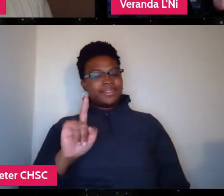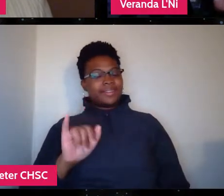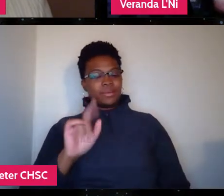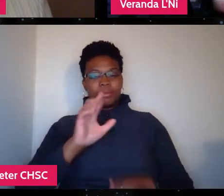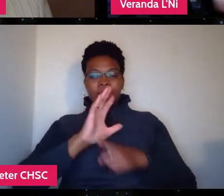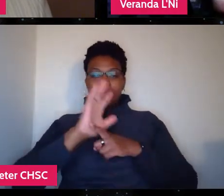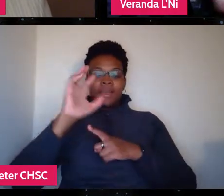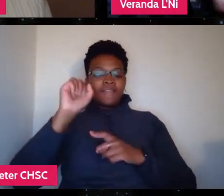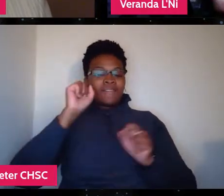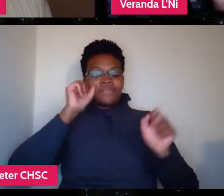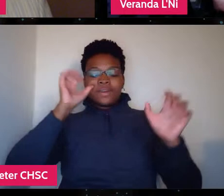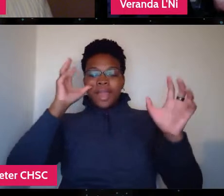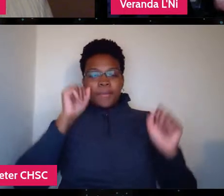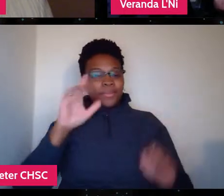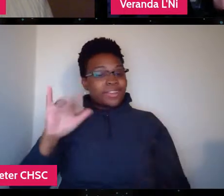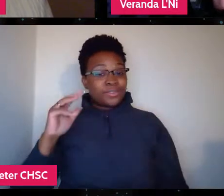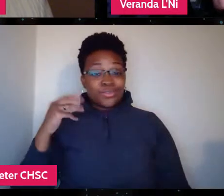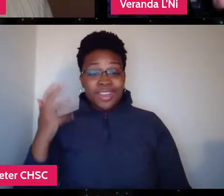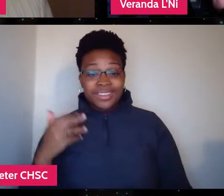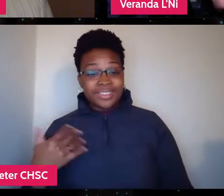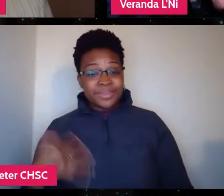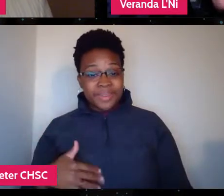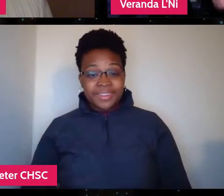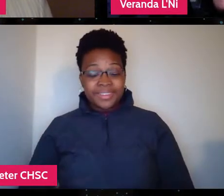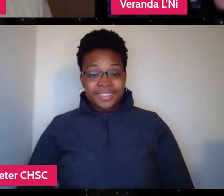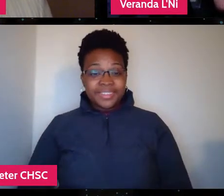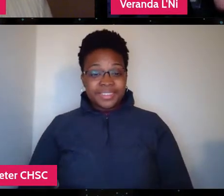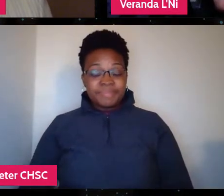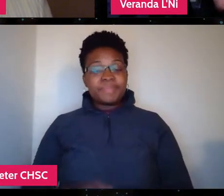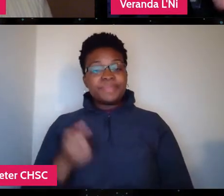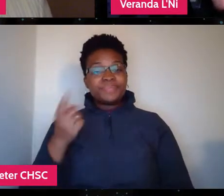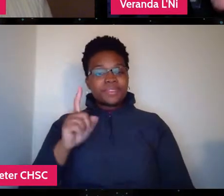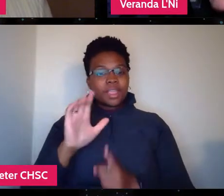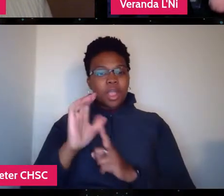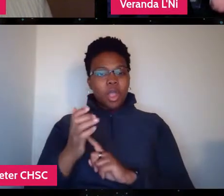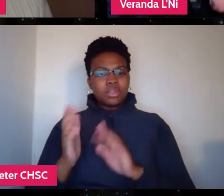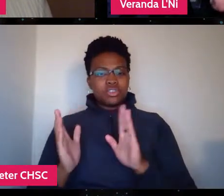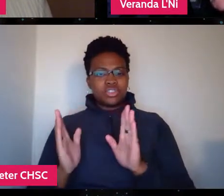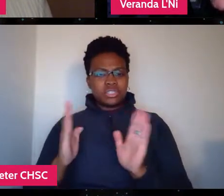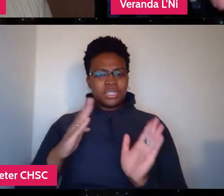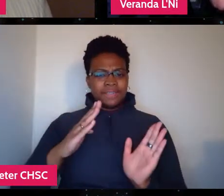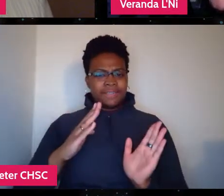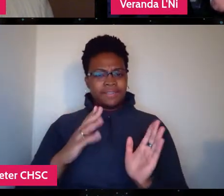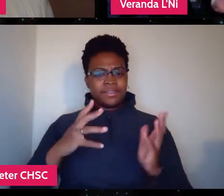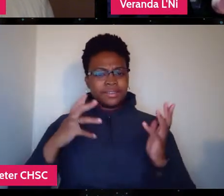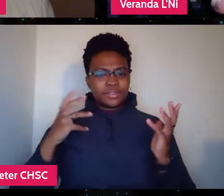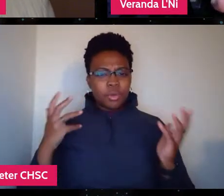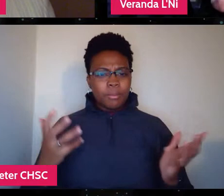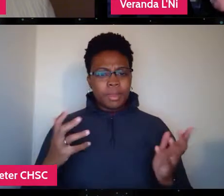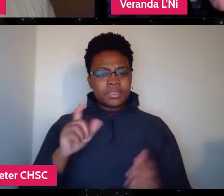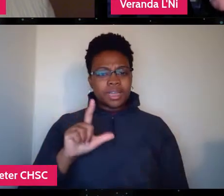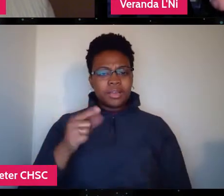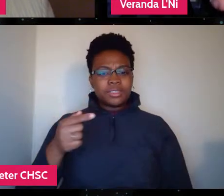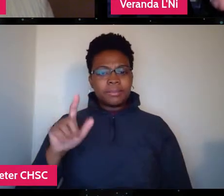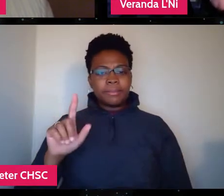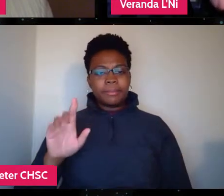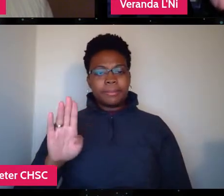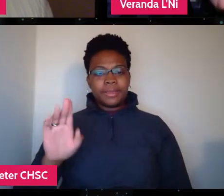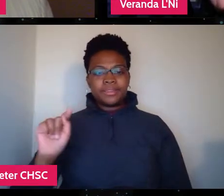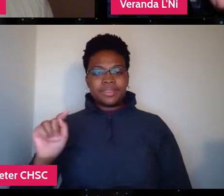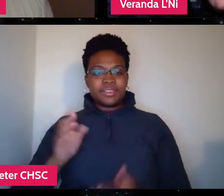Yeah. That's so crazy. The culture has shifted so much on LGBT rights and